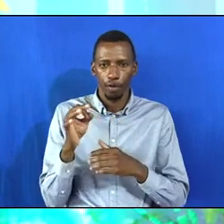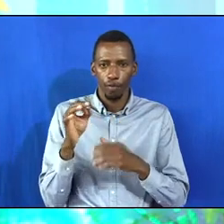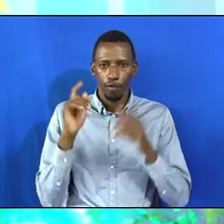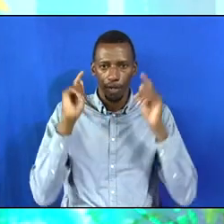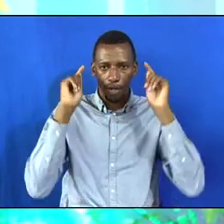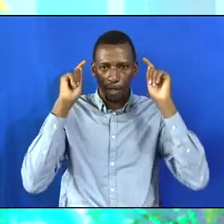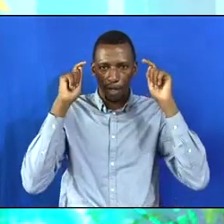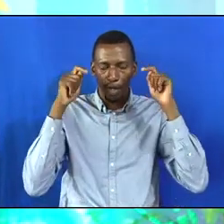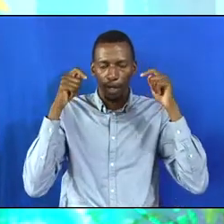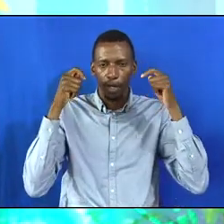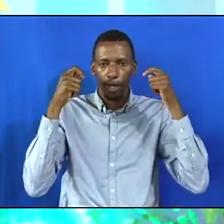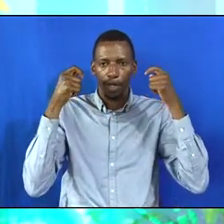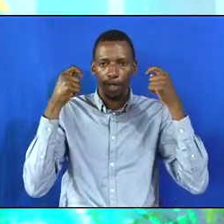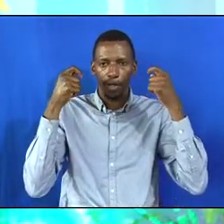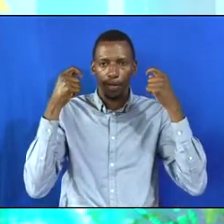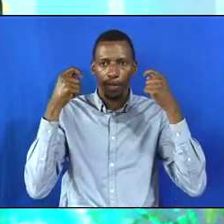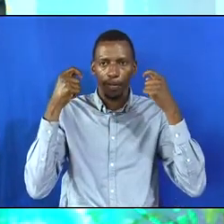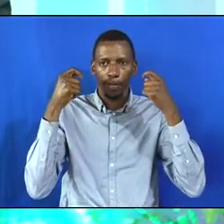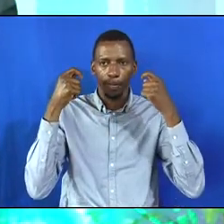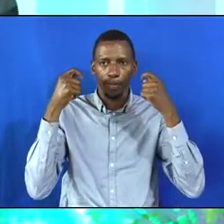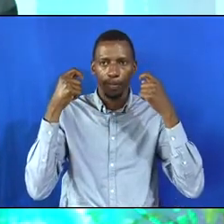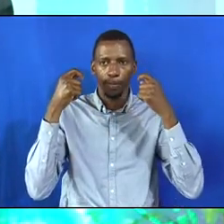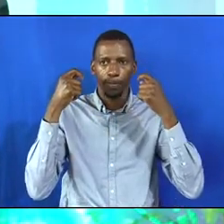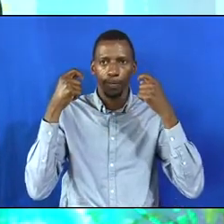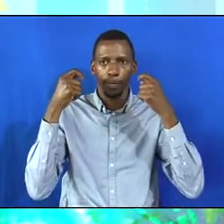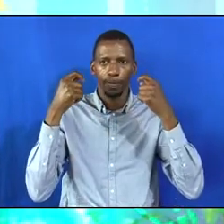blood of the